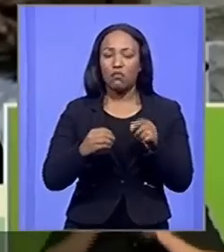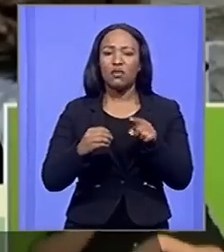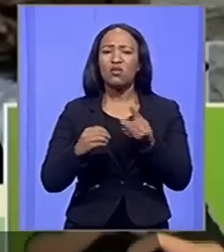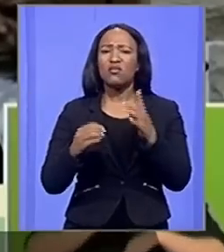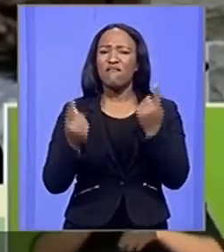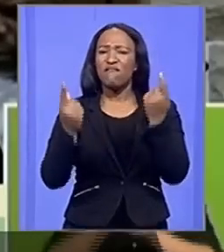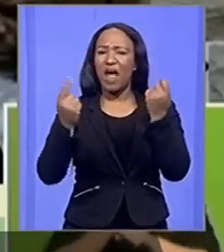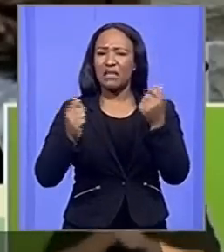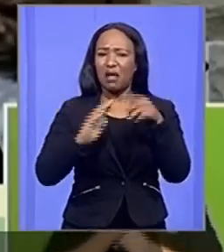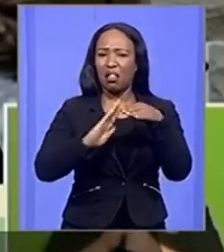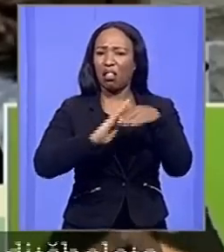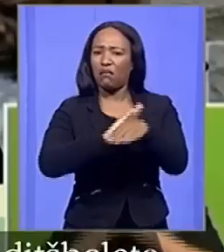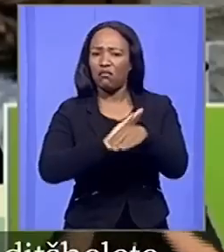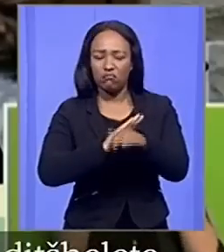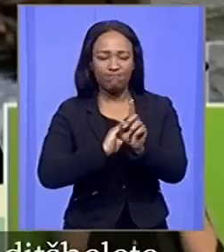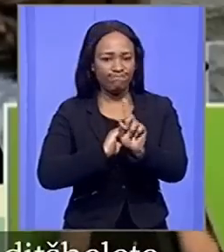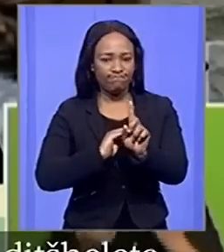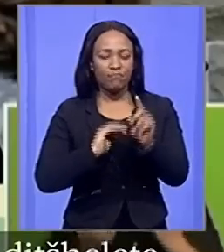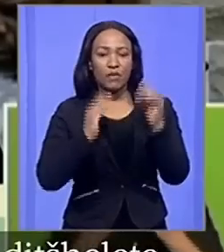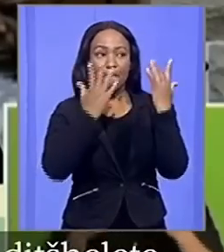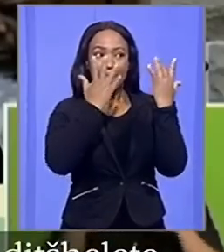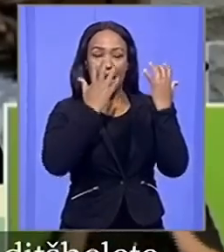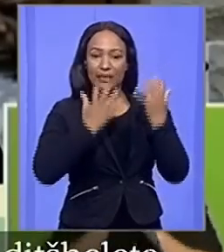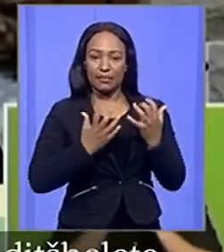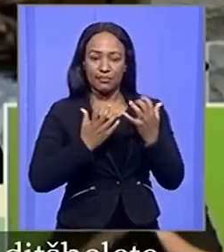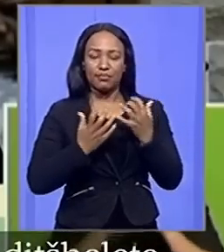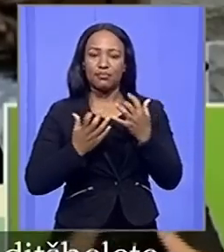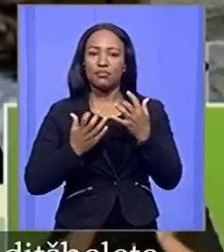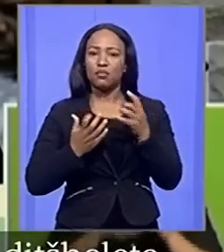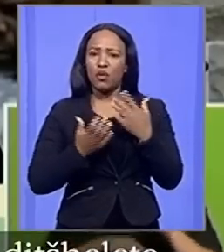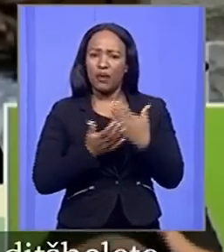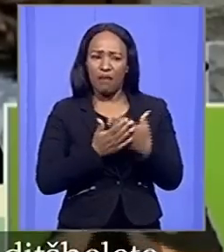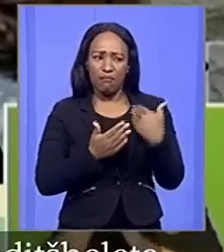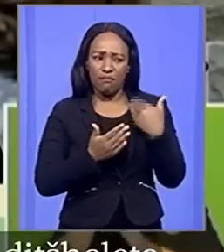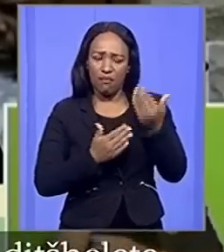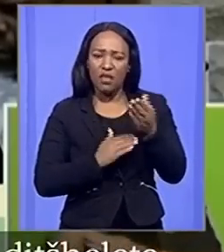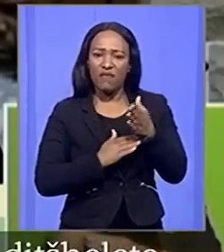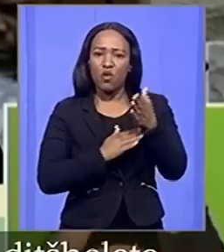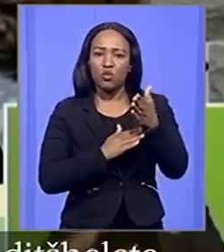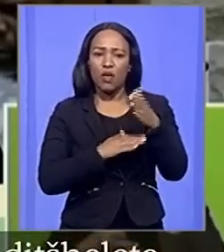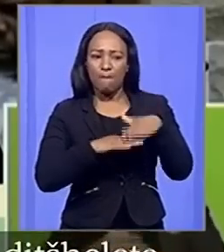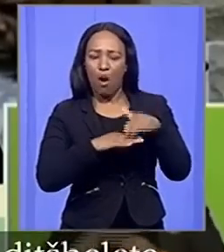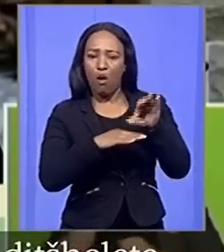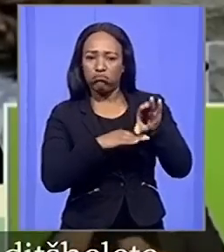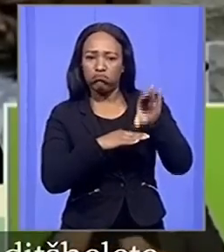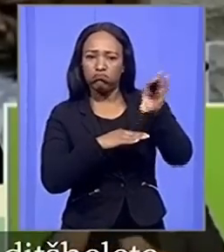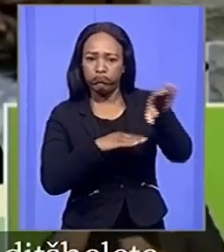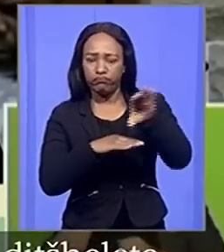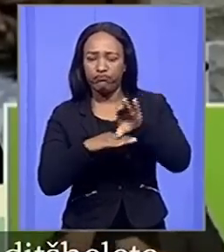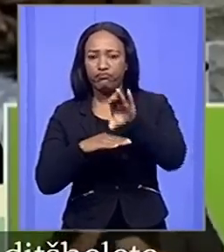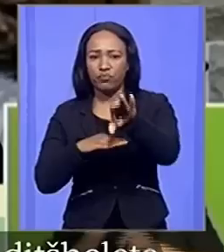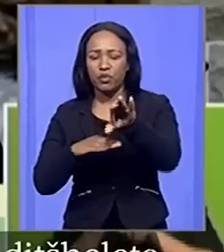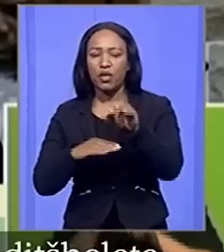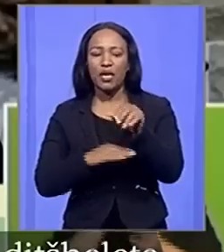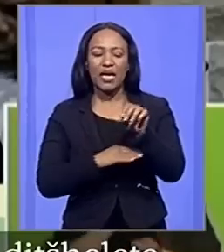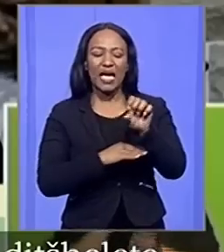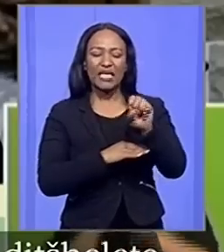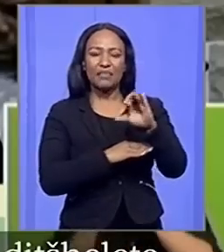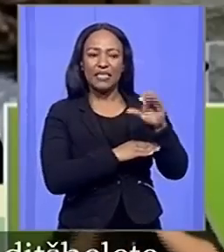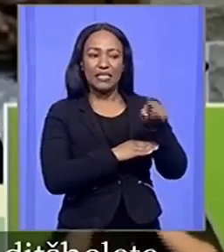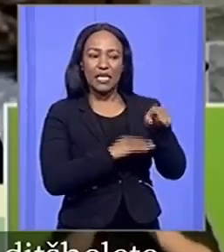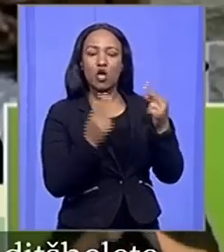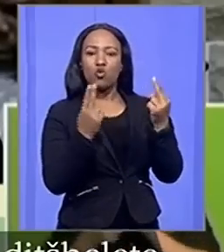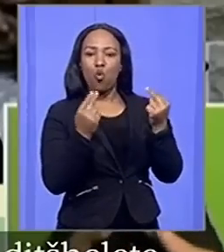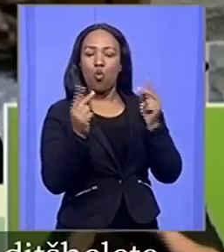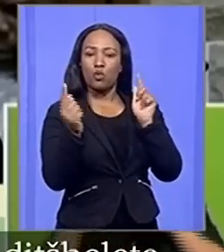the reality that budget allocations are unlikely to increase in future. The SABC's new turnaround plan and the